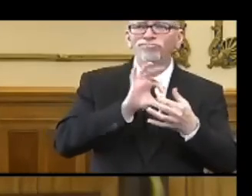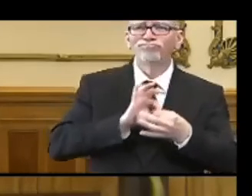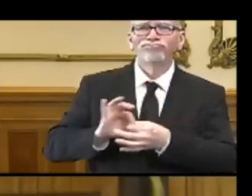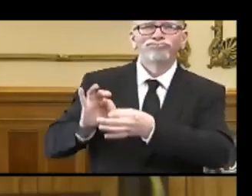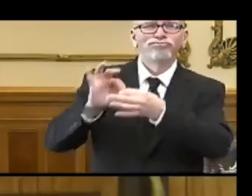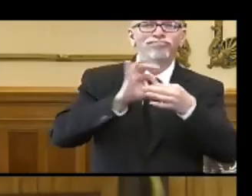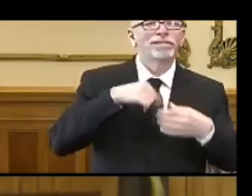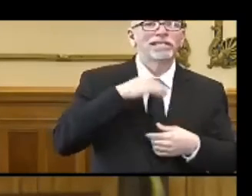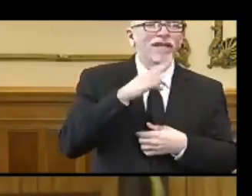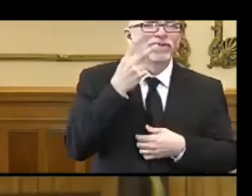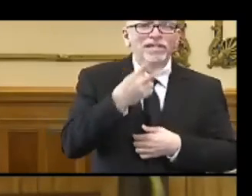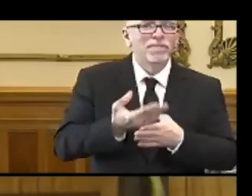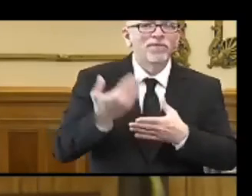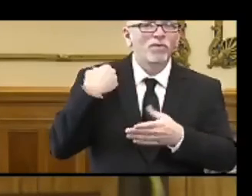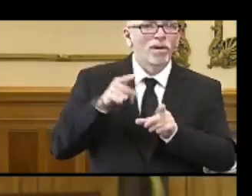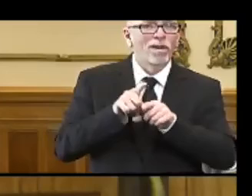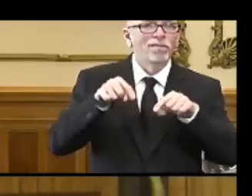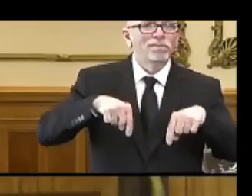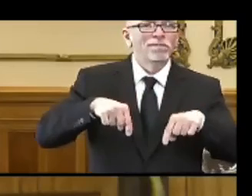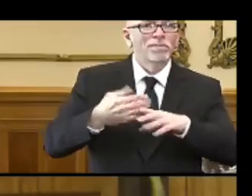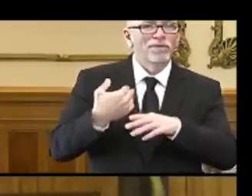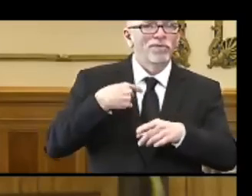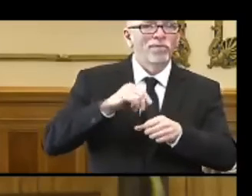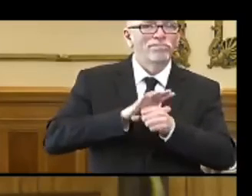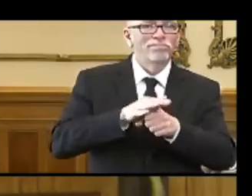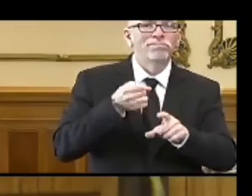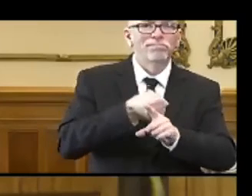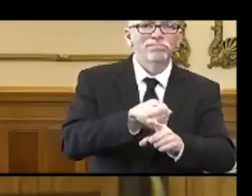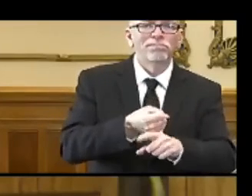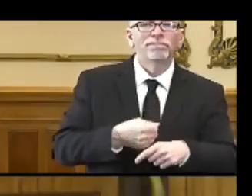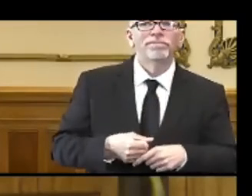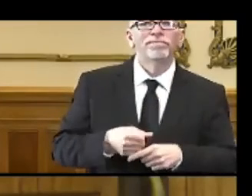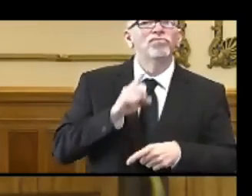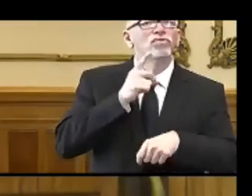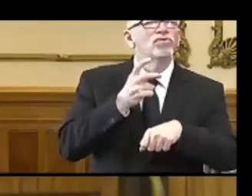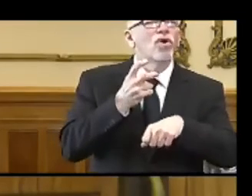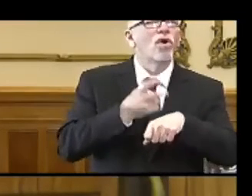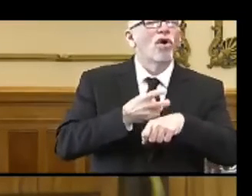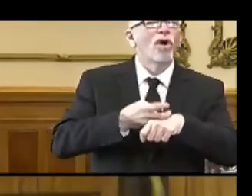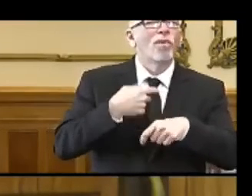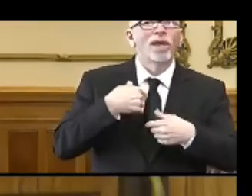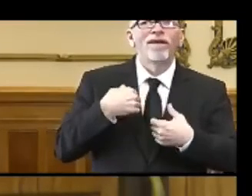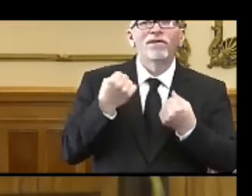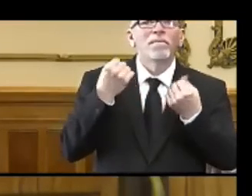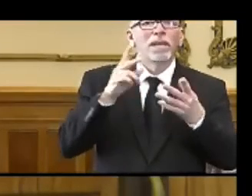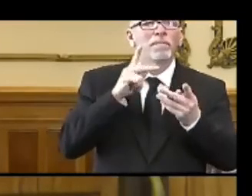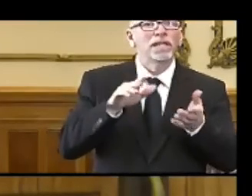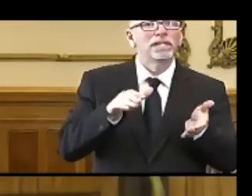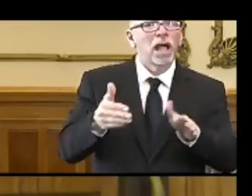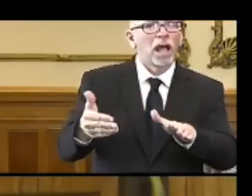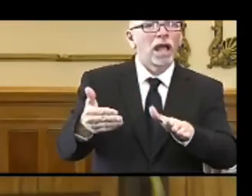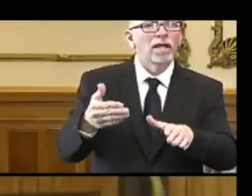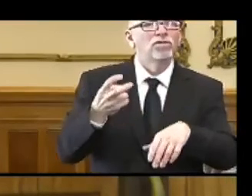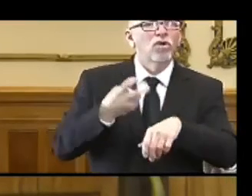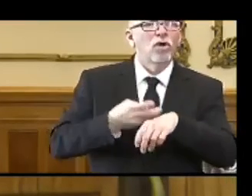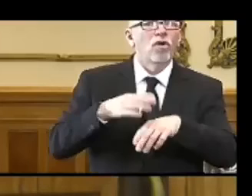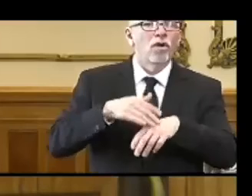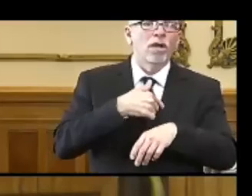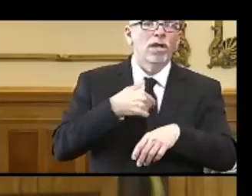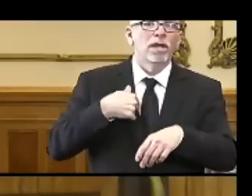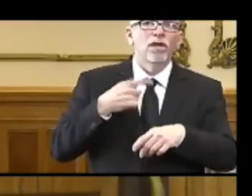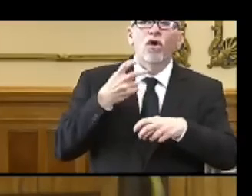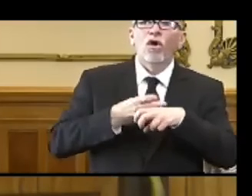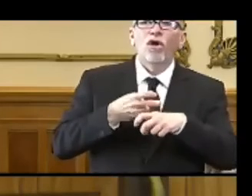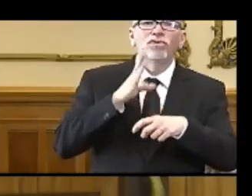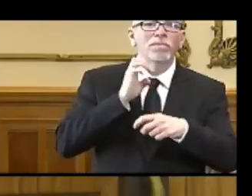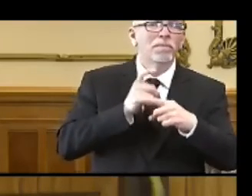have seen come together for this pandemic. It's hard when we have this many people dying to be real